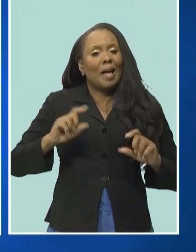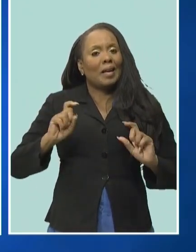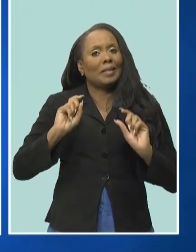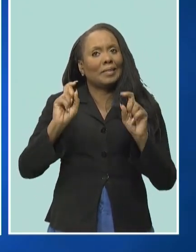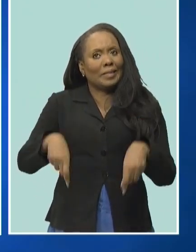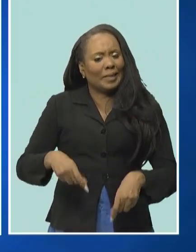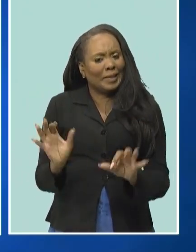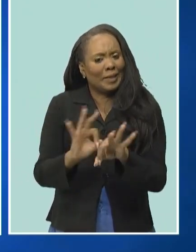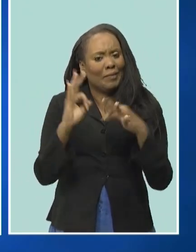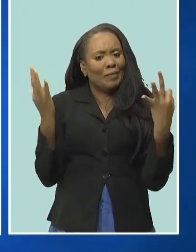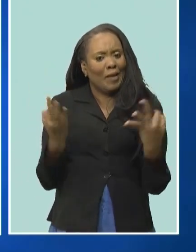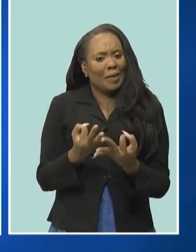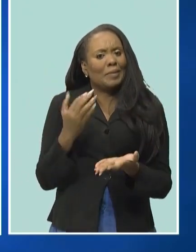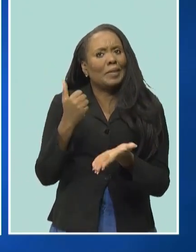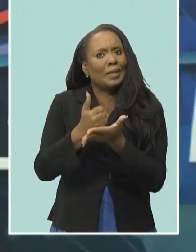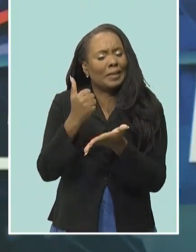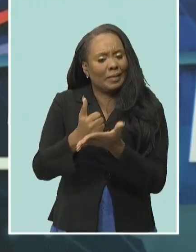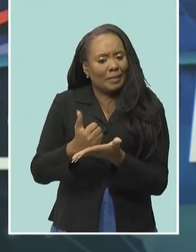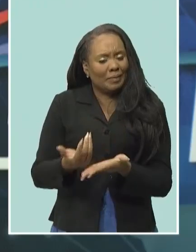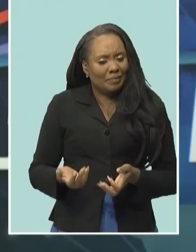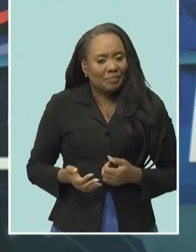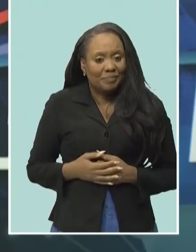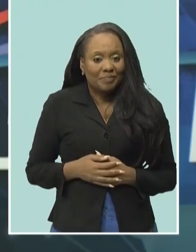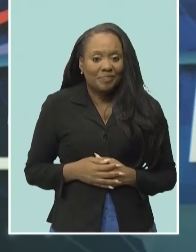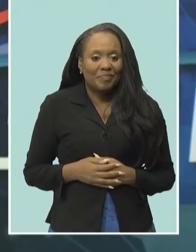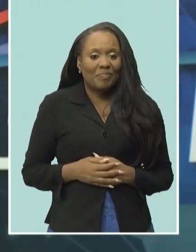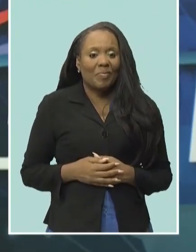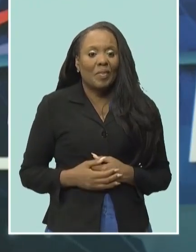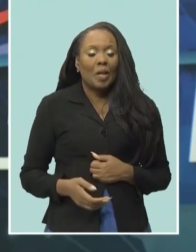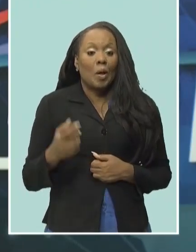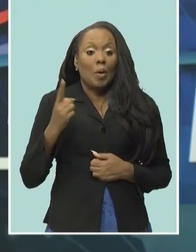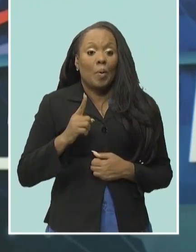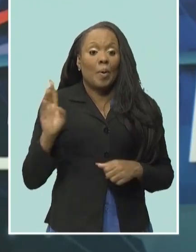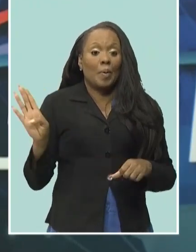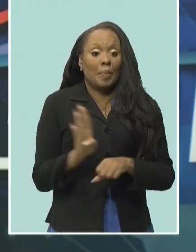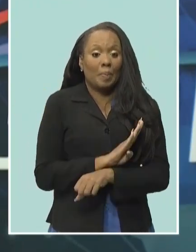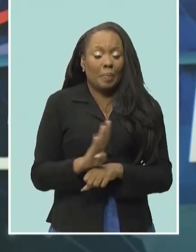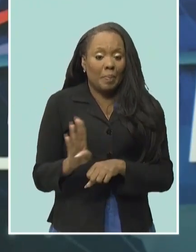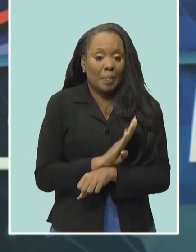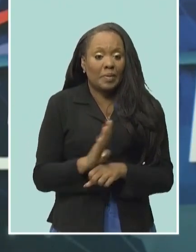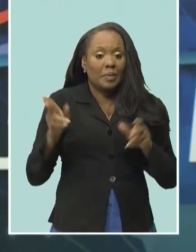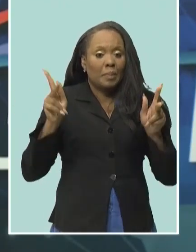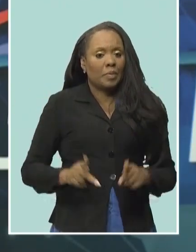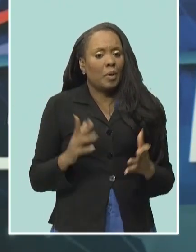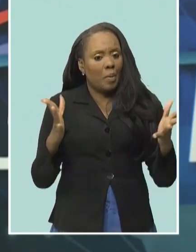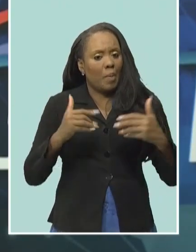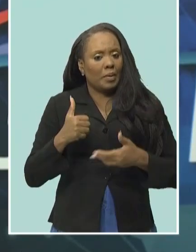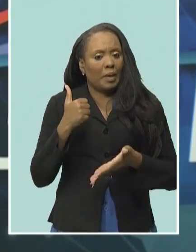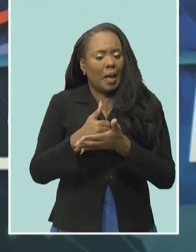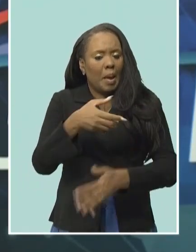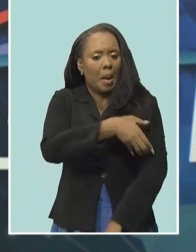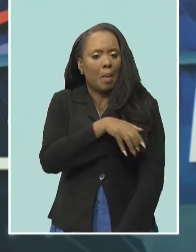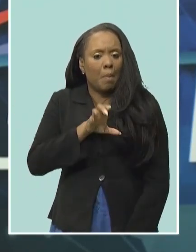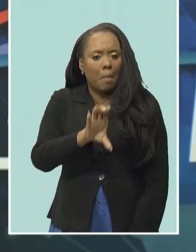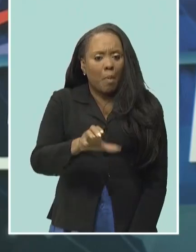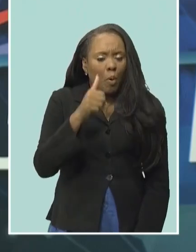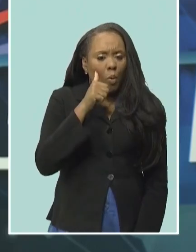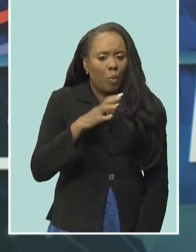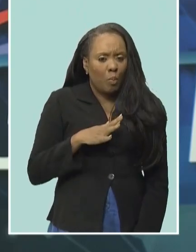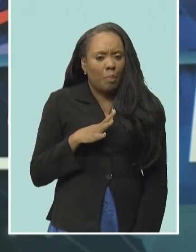donation to families in need. A local entrepreneur wants to help empower women and assist them in pursuing set goals